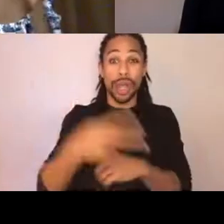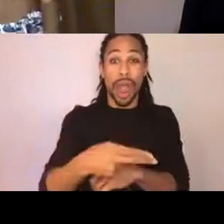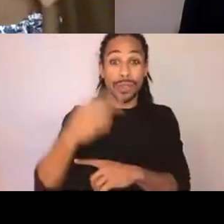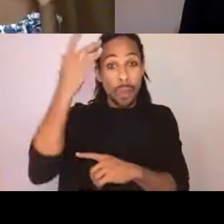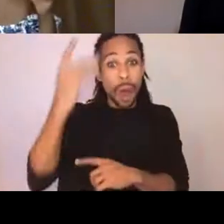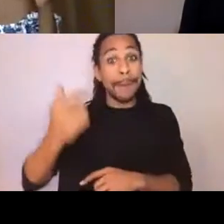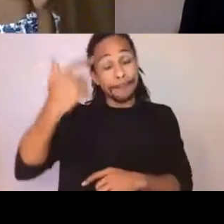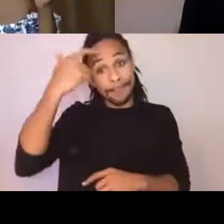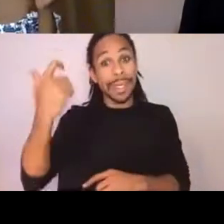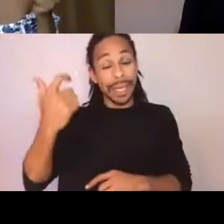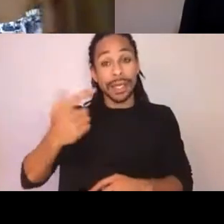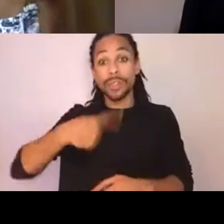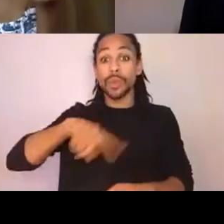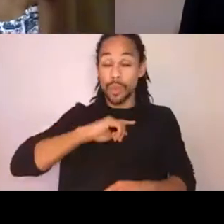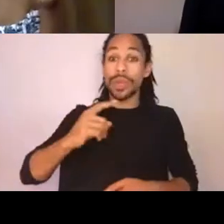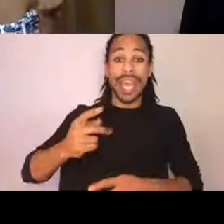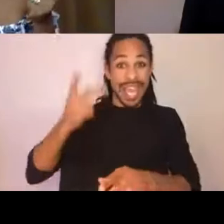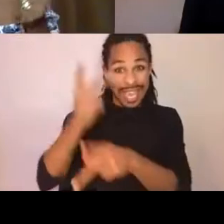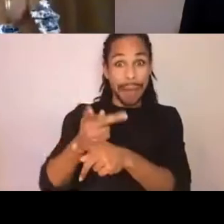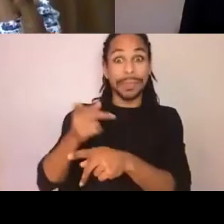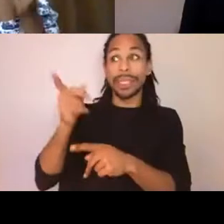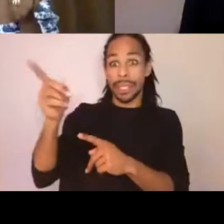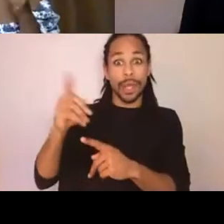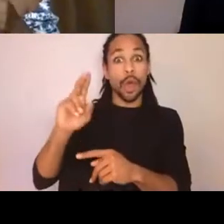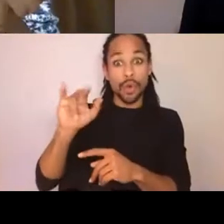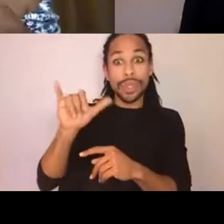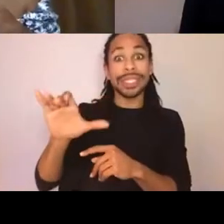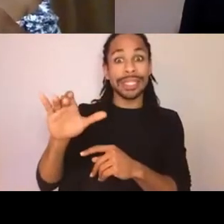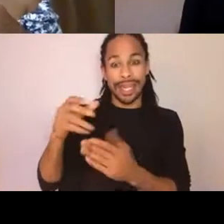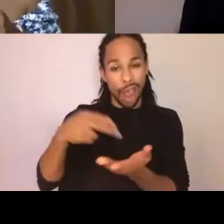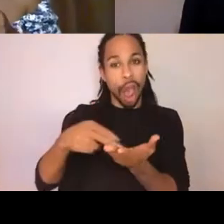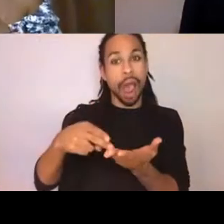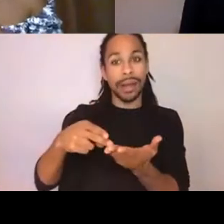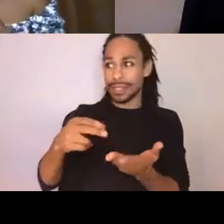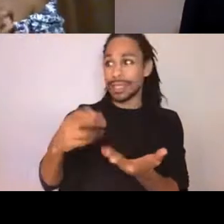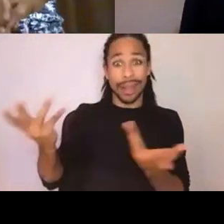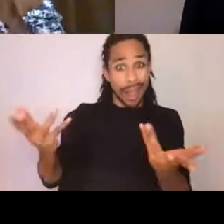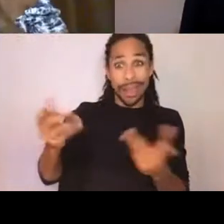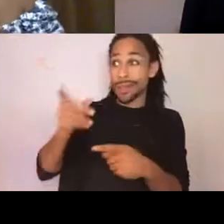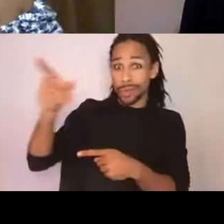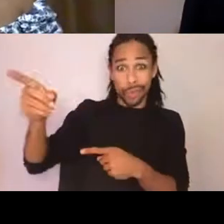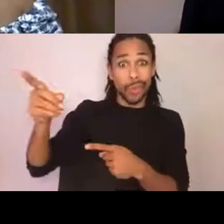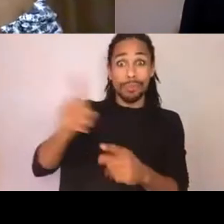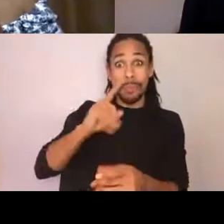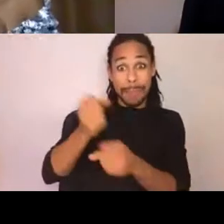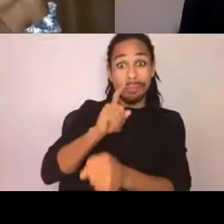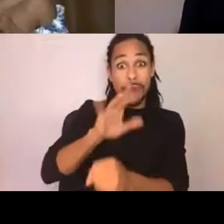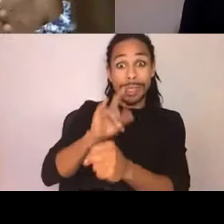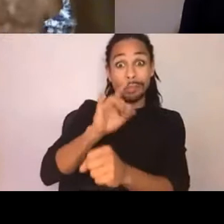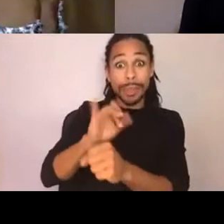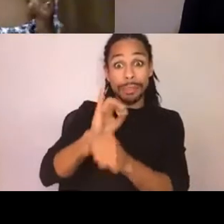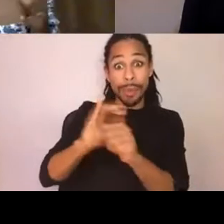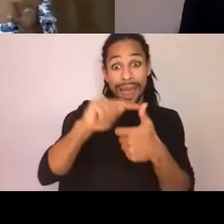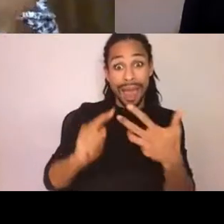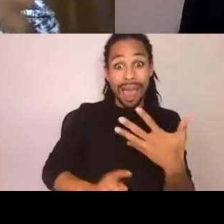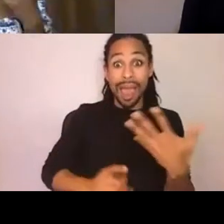New York City's administration's feet to the fire of what this city purports to be. On the other hand,